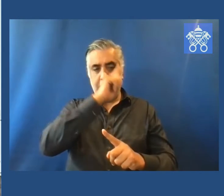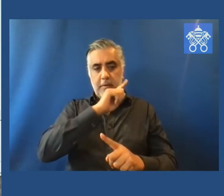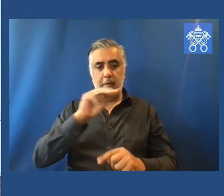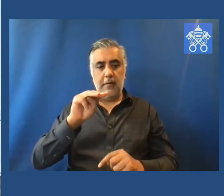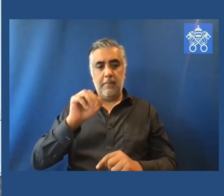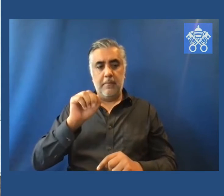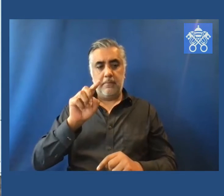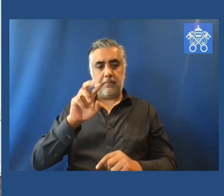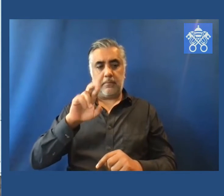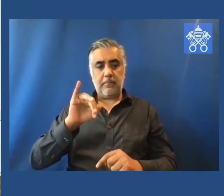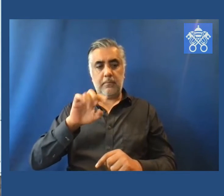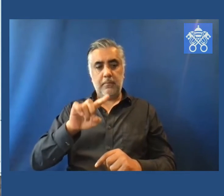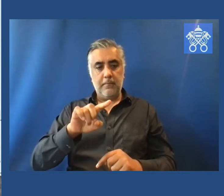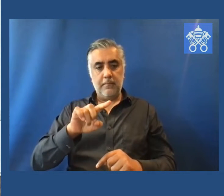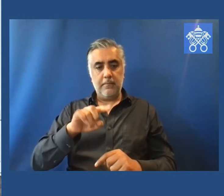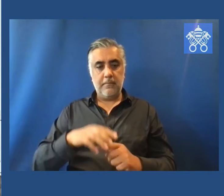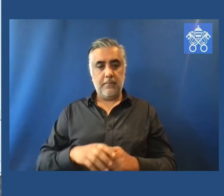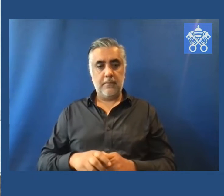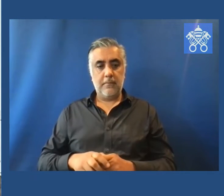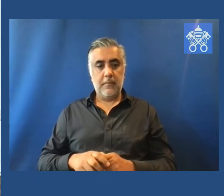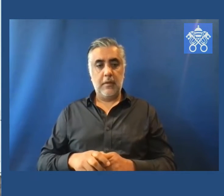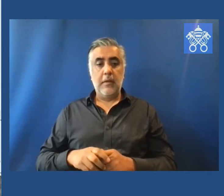especially the faithful of Madrid.